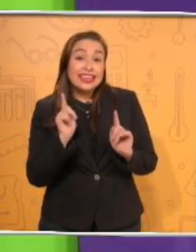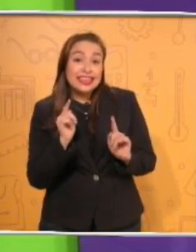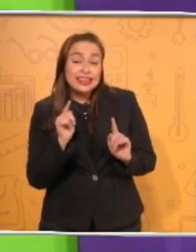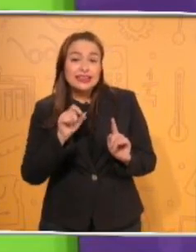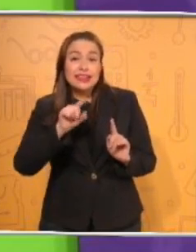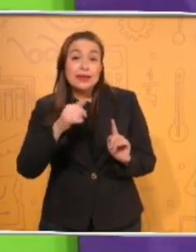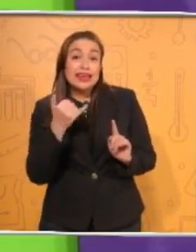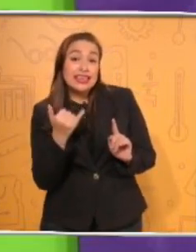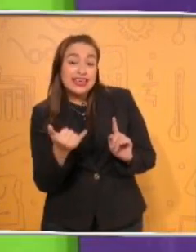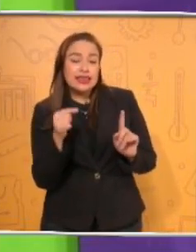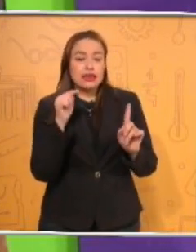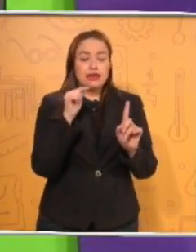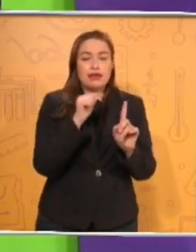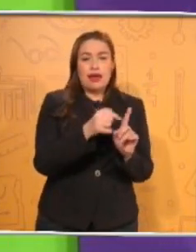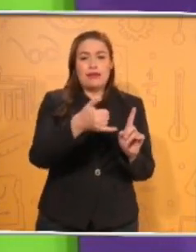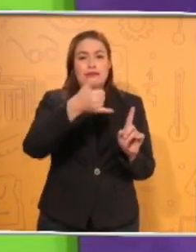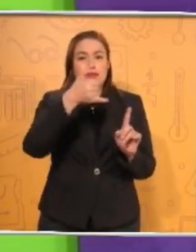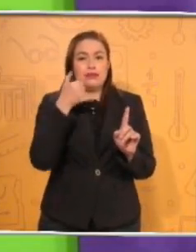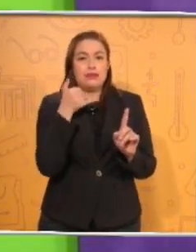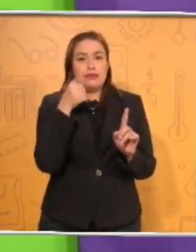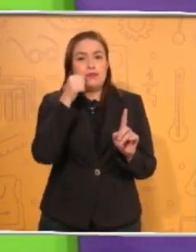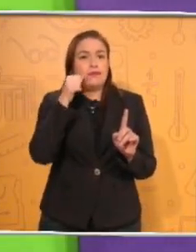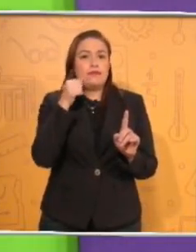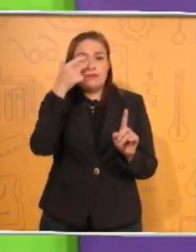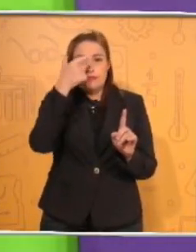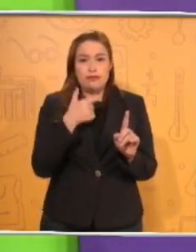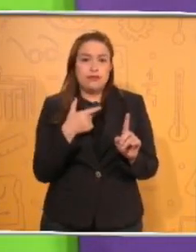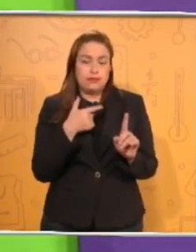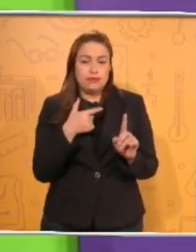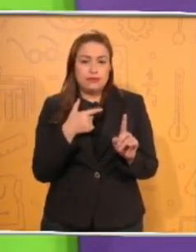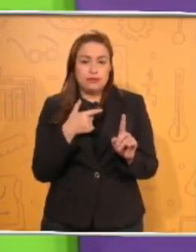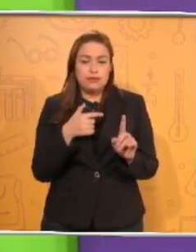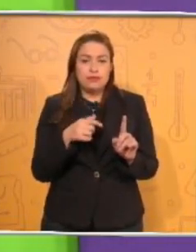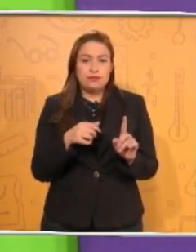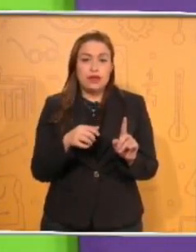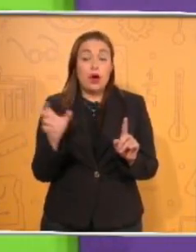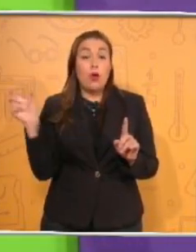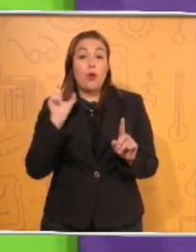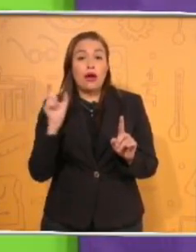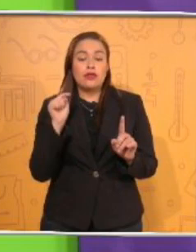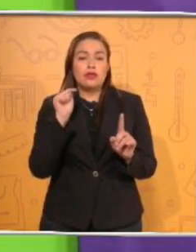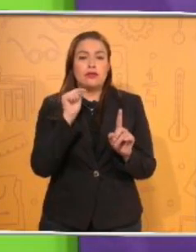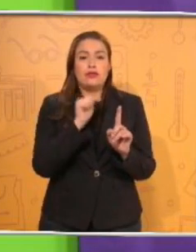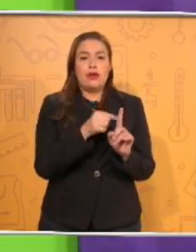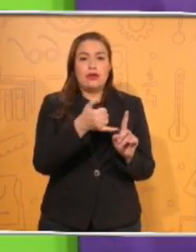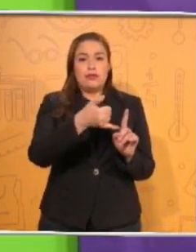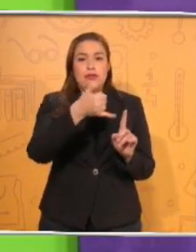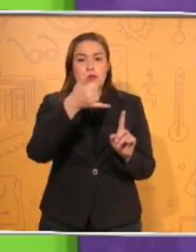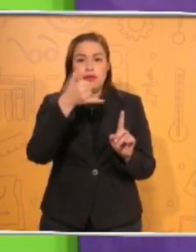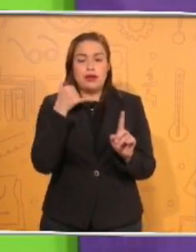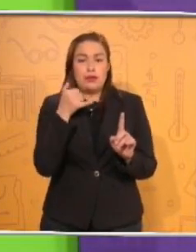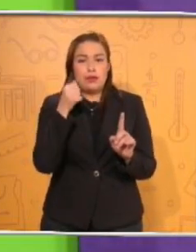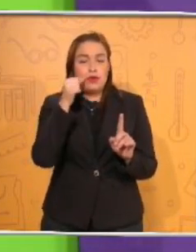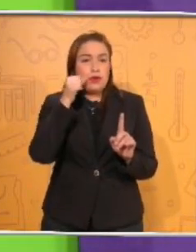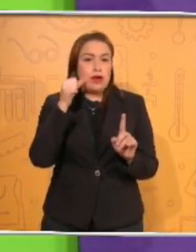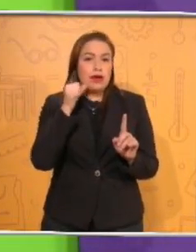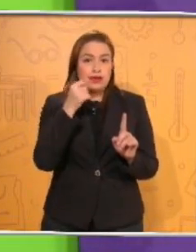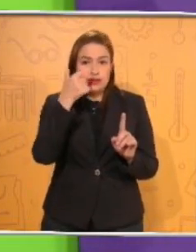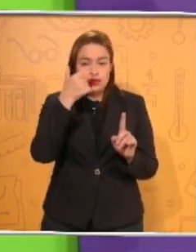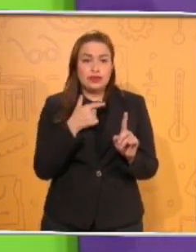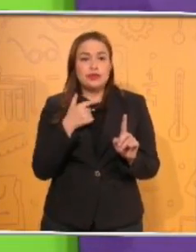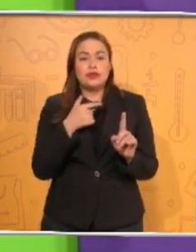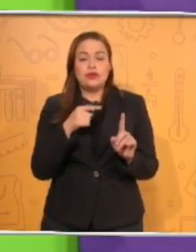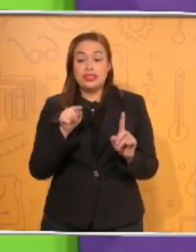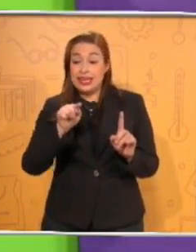have another example. When he called me last night, comma, and then